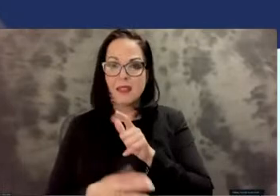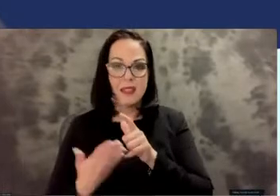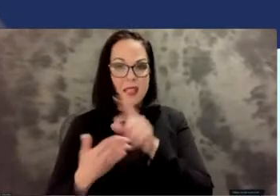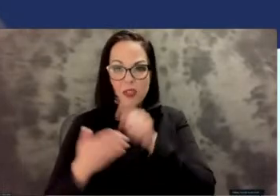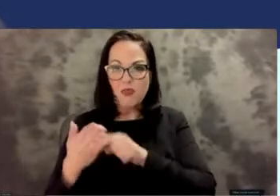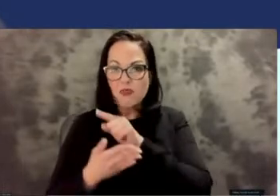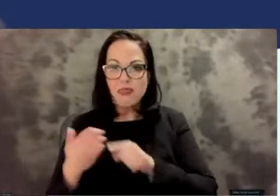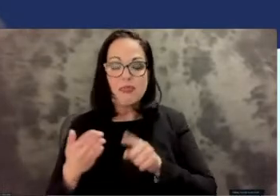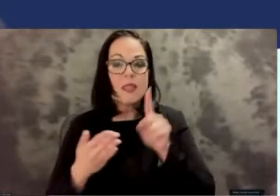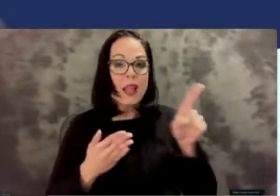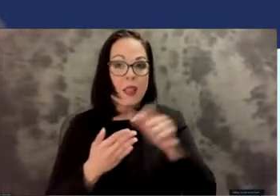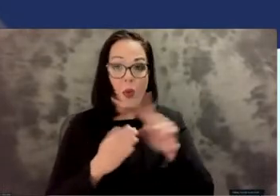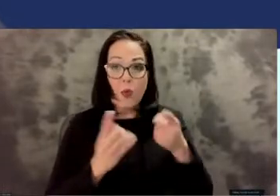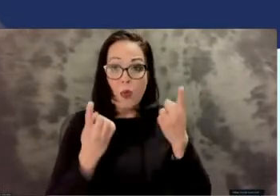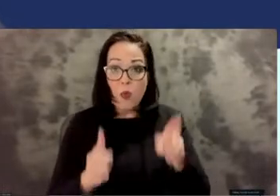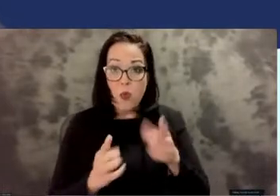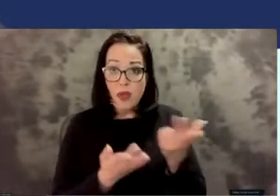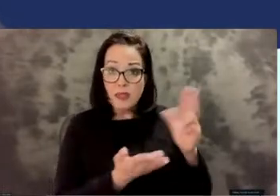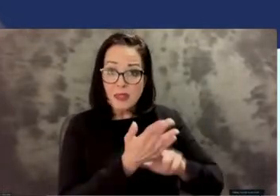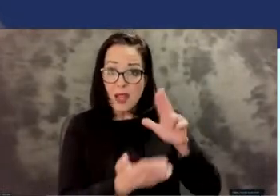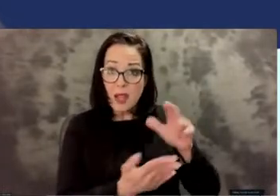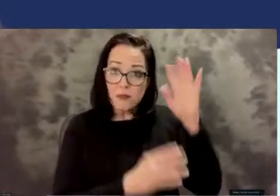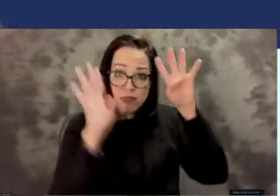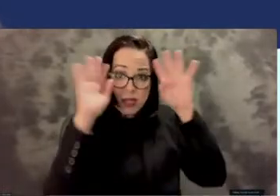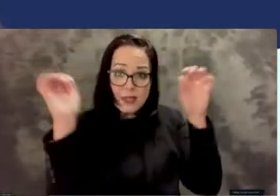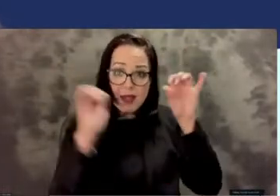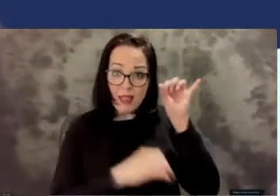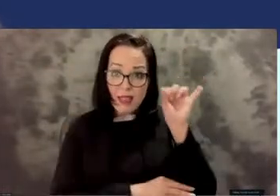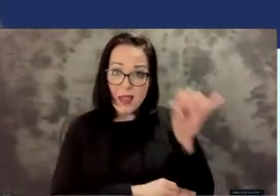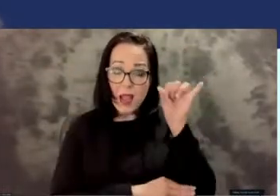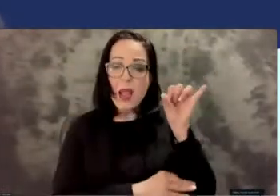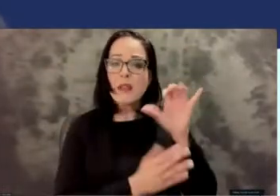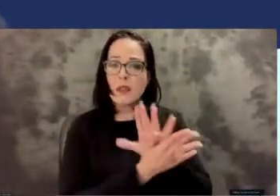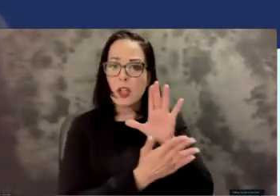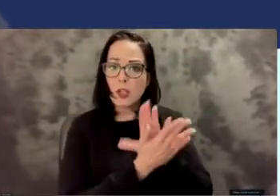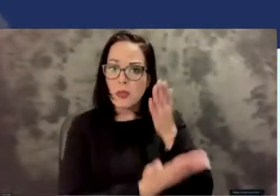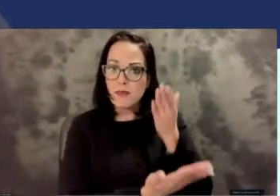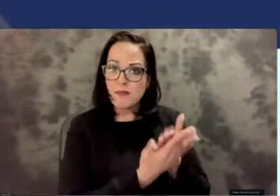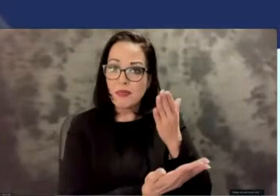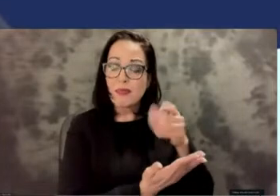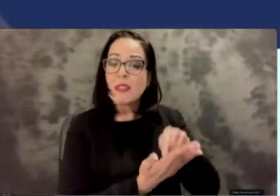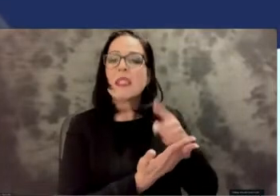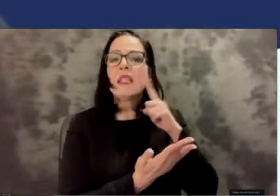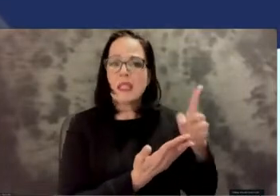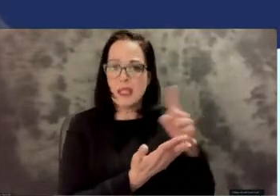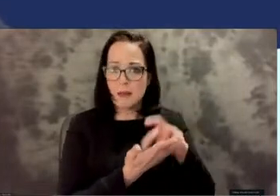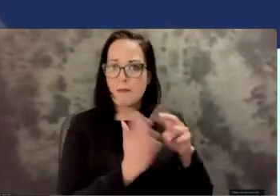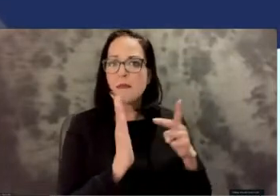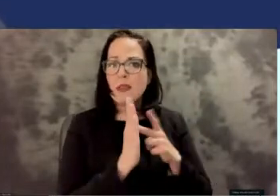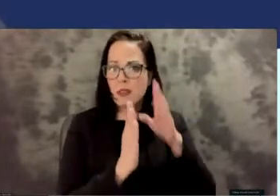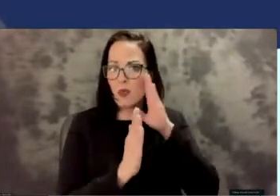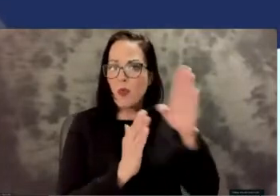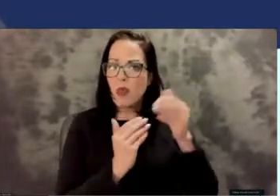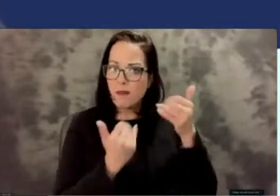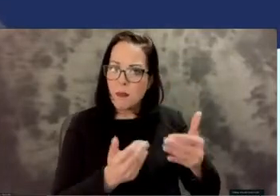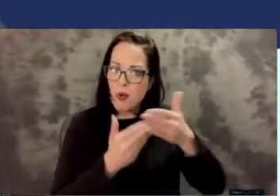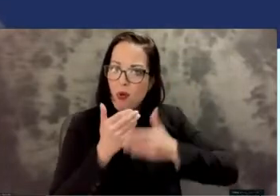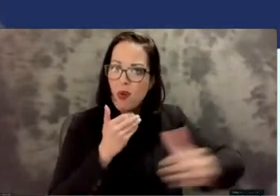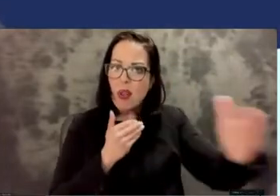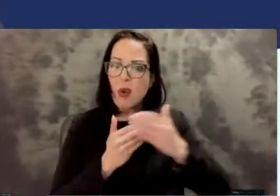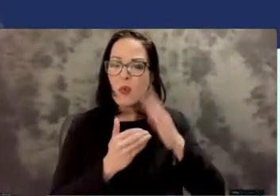of racism and xenophobia in our country and in our government, including anti-Semitism and Islamophobia.